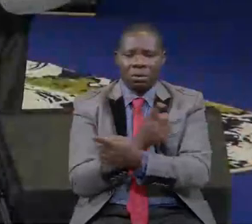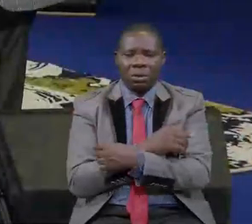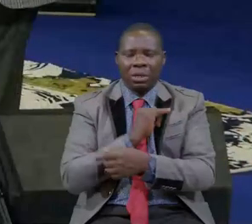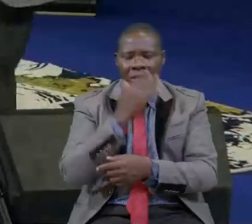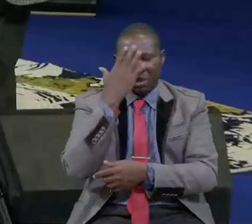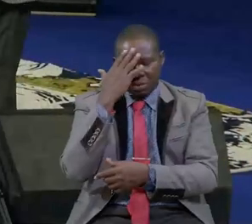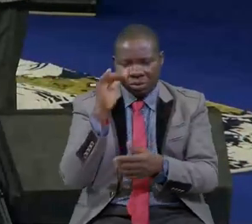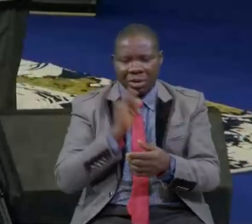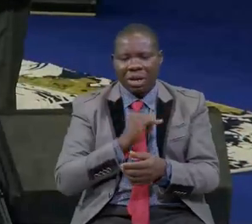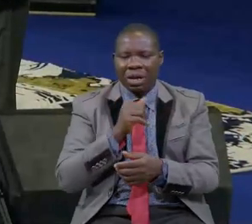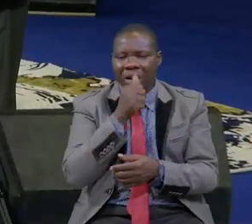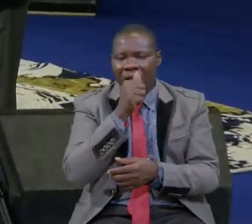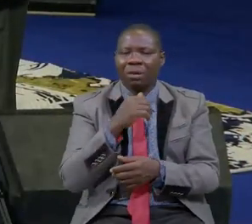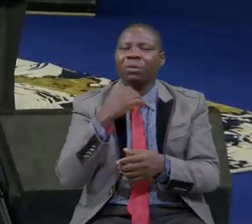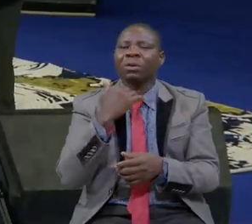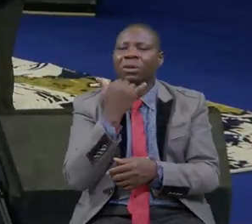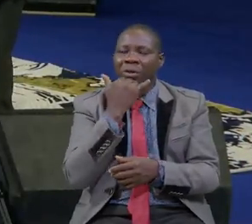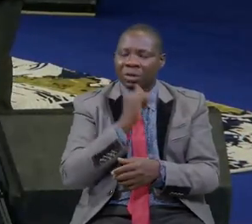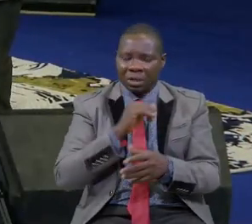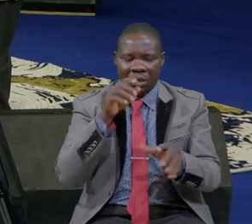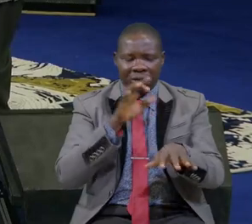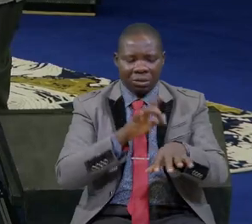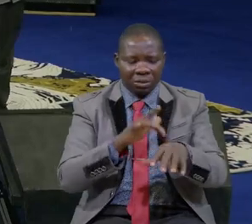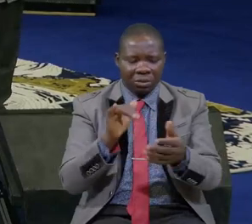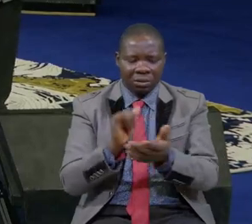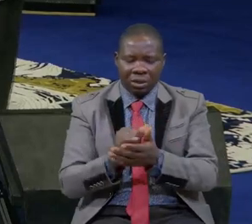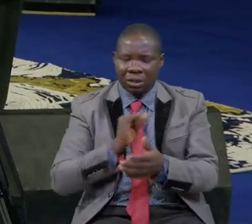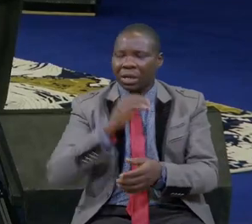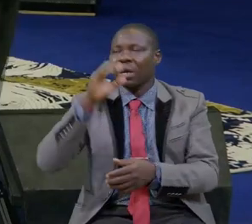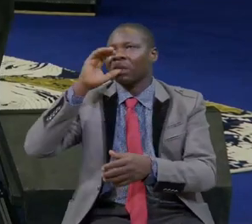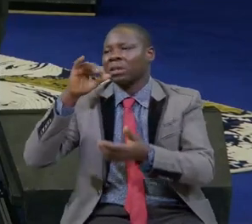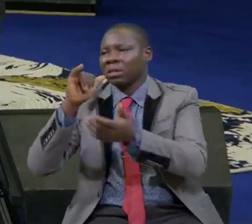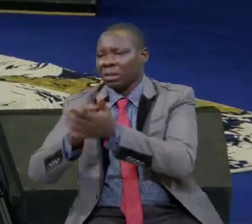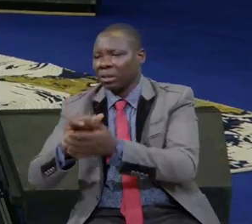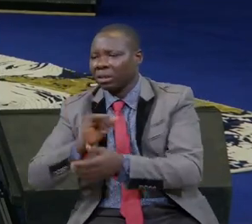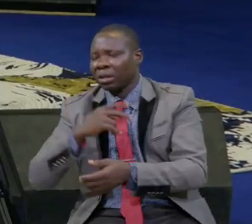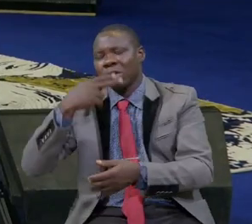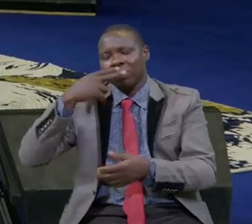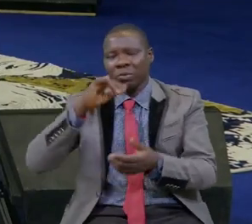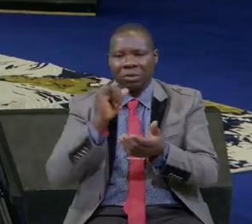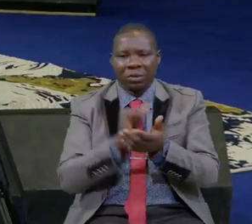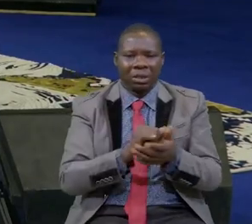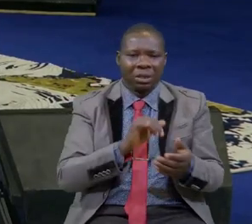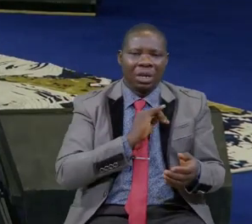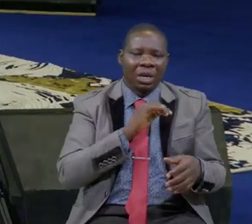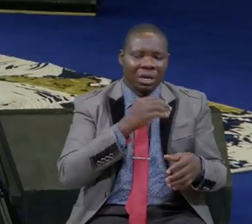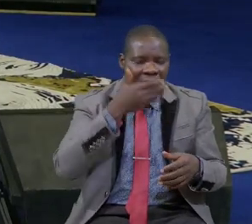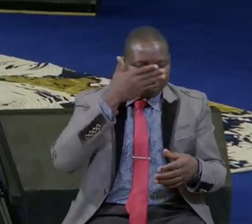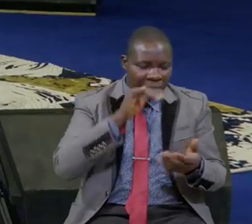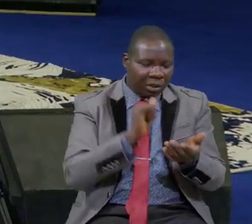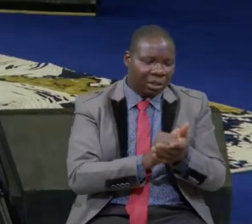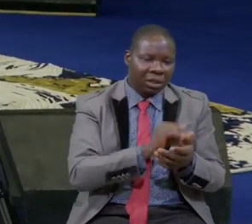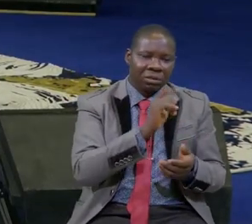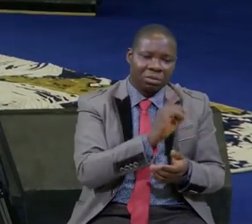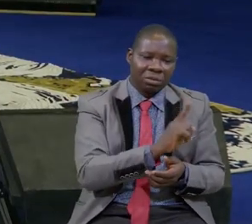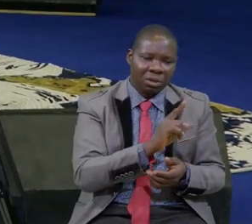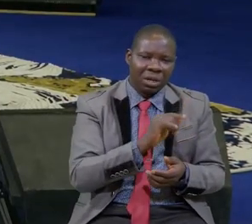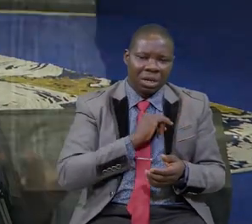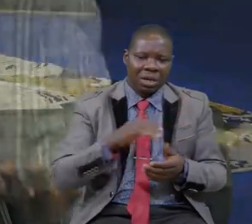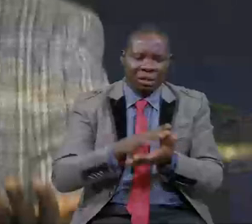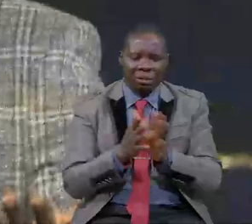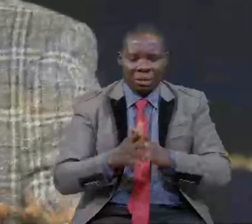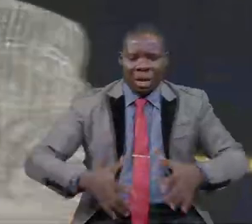up there. I touched that one. I drank that one. I smoked that one. I slapped that one. I got angry. I couldn't